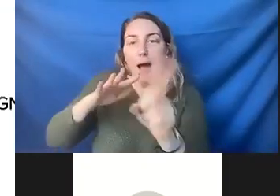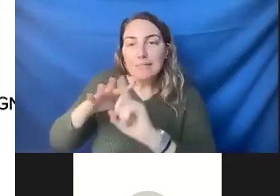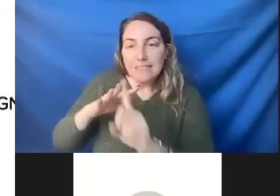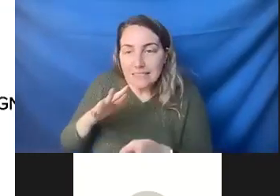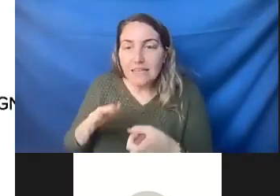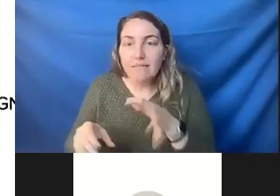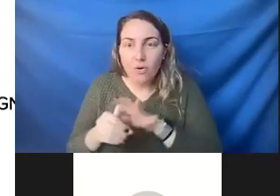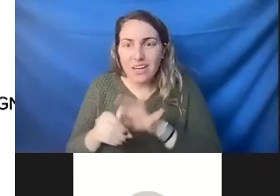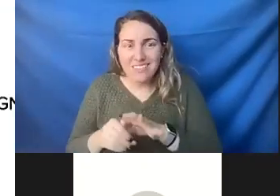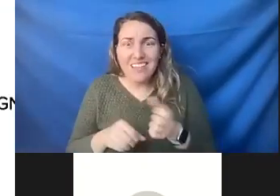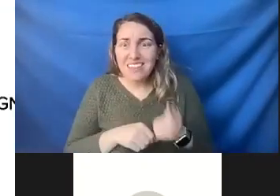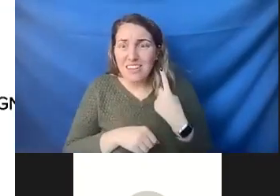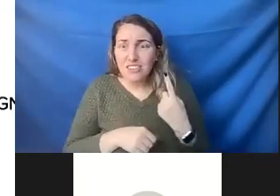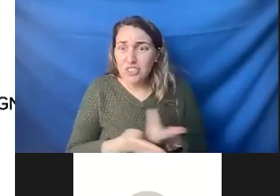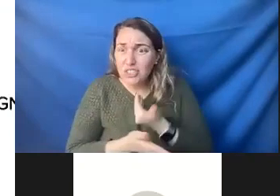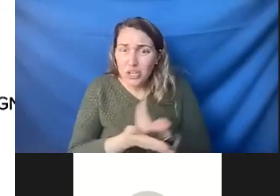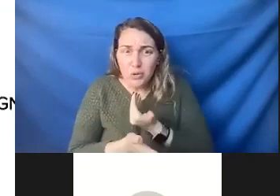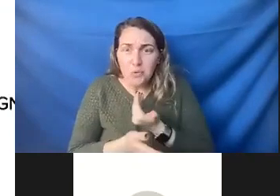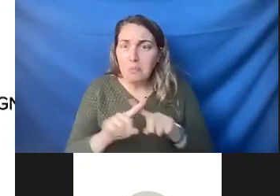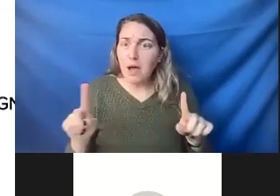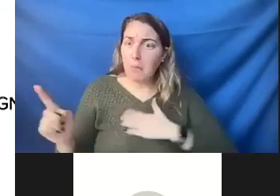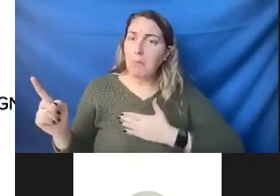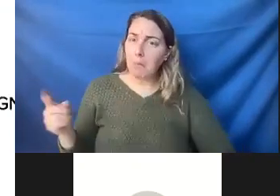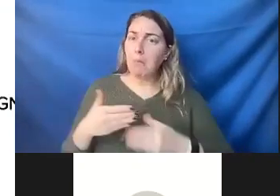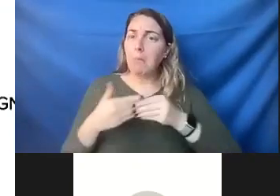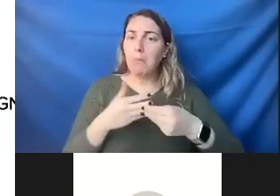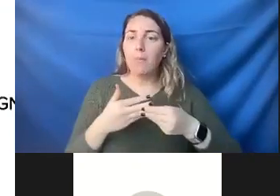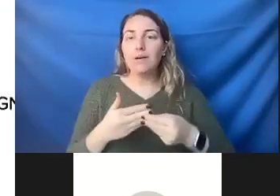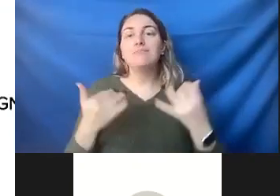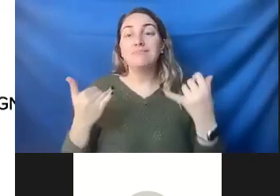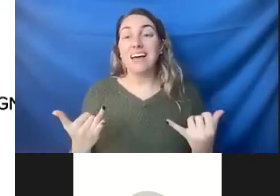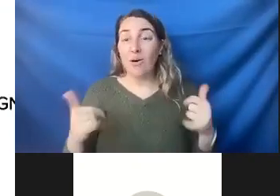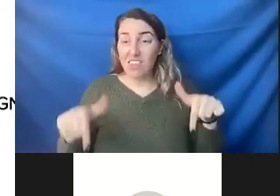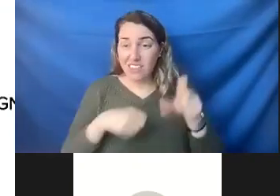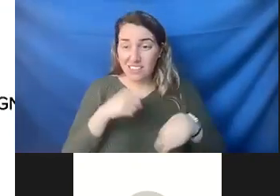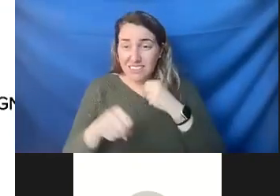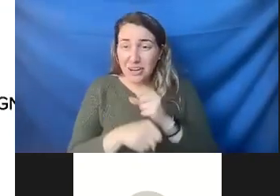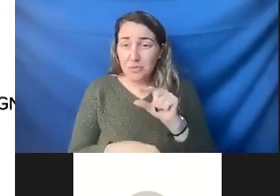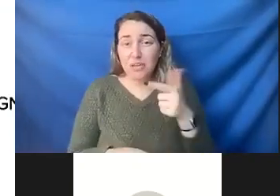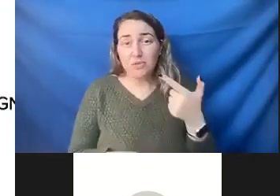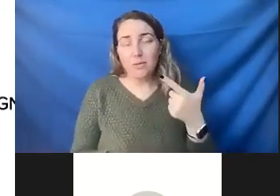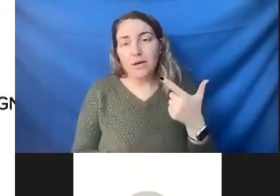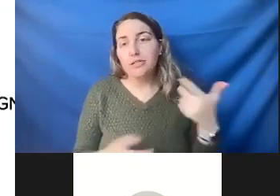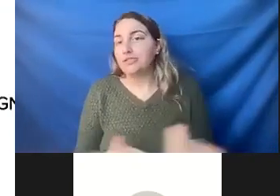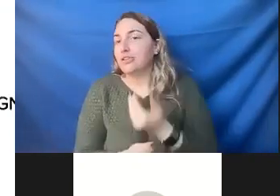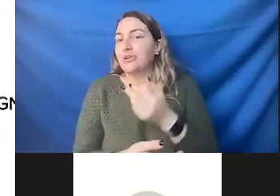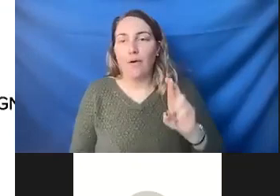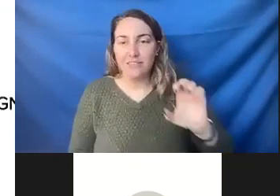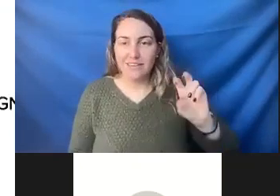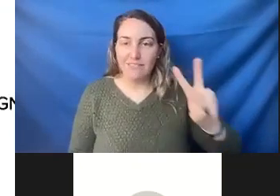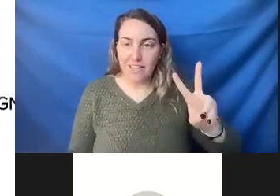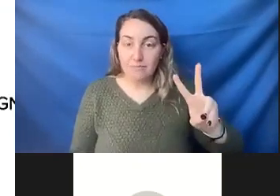year. So ranked choice voting is something new that's happening this year. The concept of ranking itself